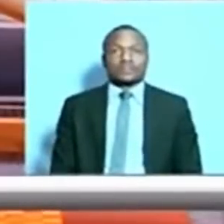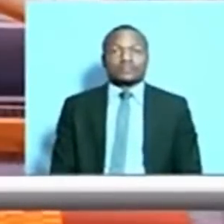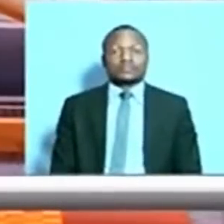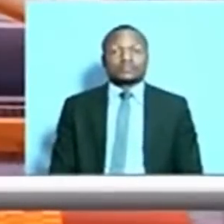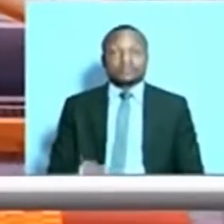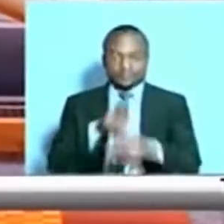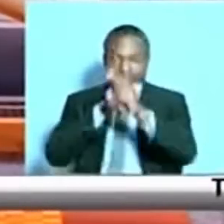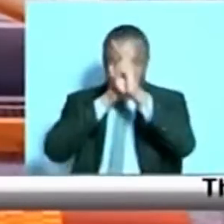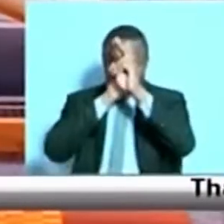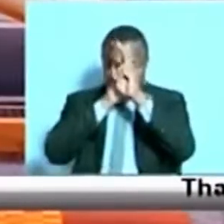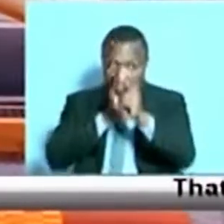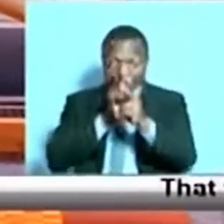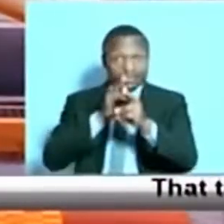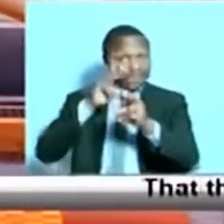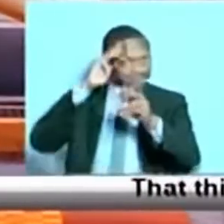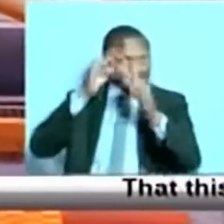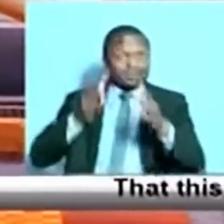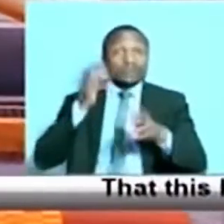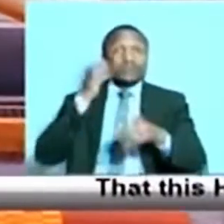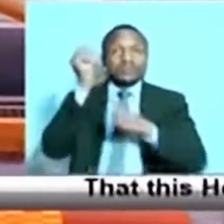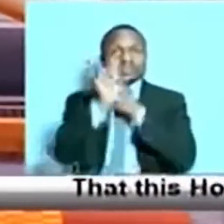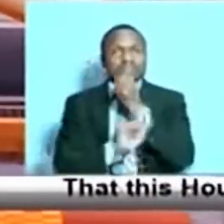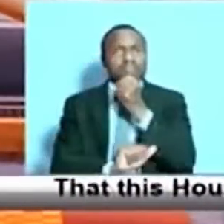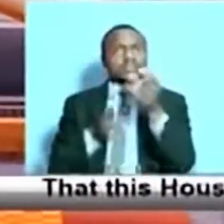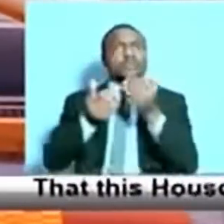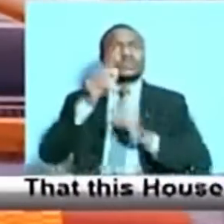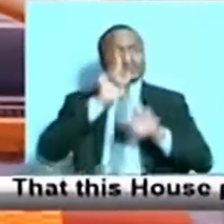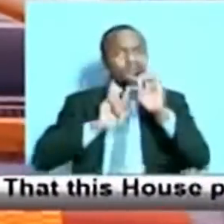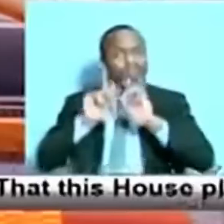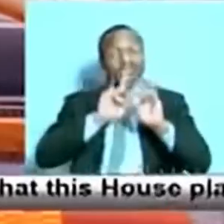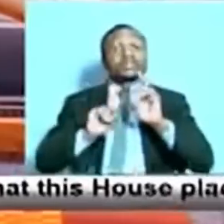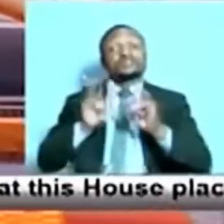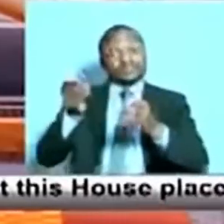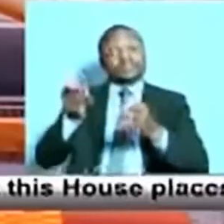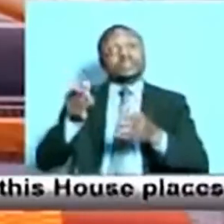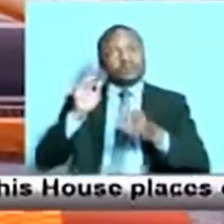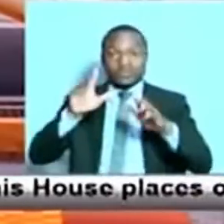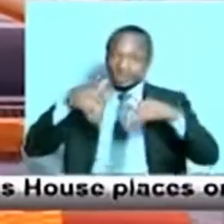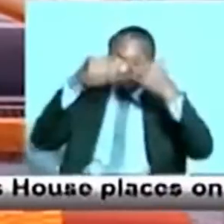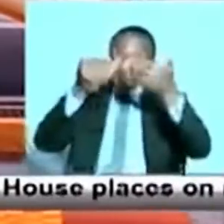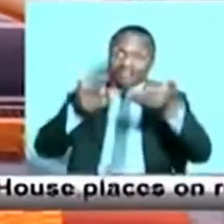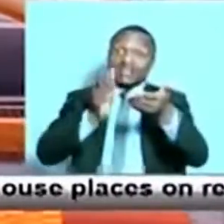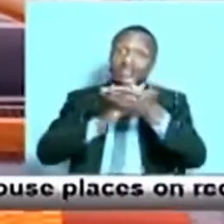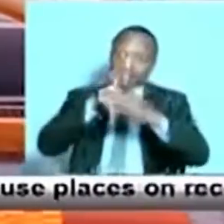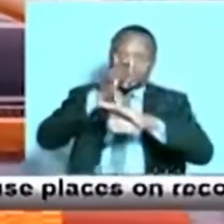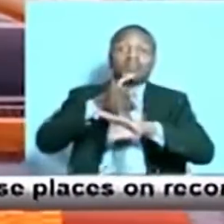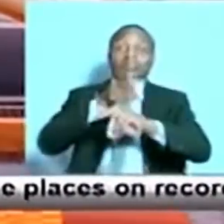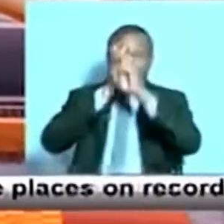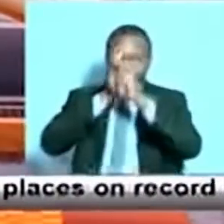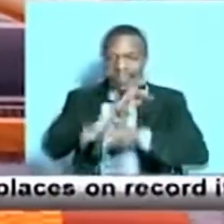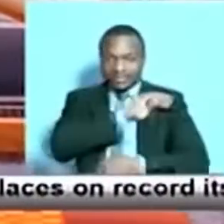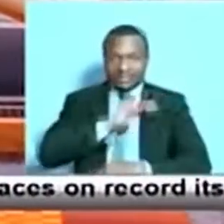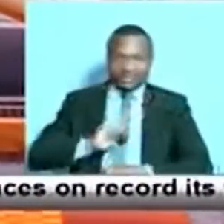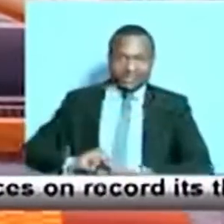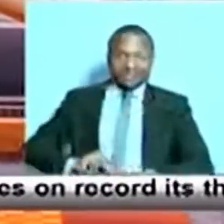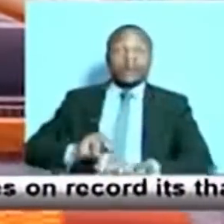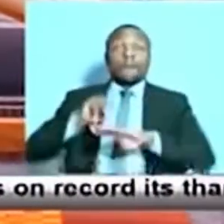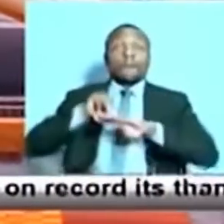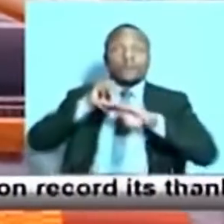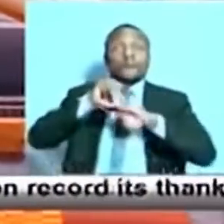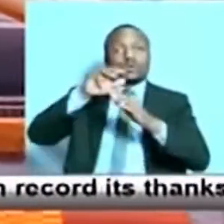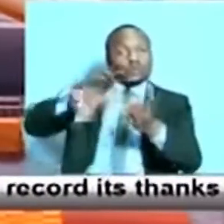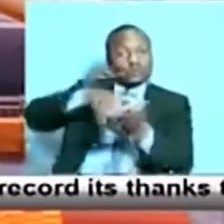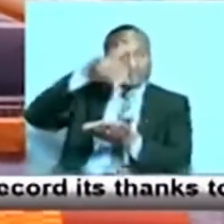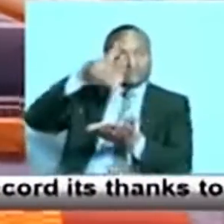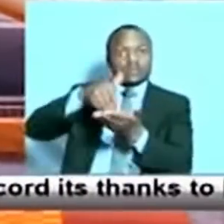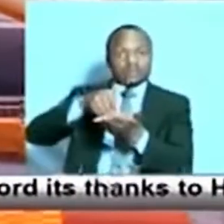The Honorable Minister of Home Affairs, you want to debate? Yes. Okay, you come after the Honorable Member for Mongu Central,